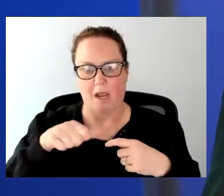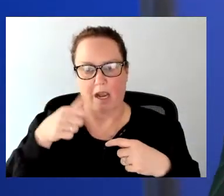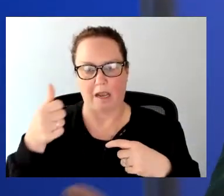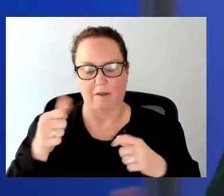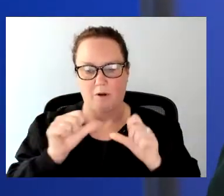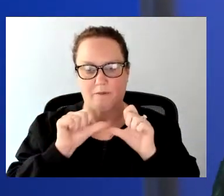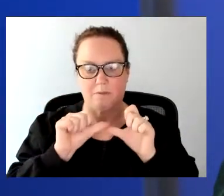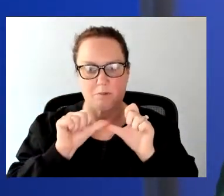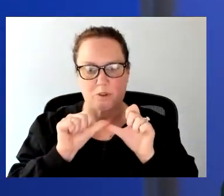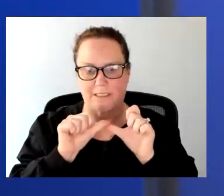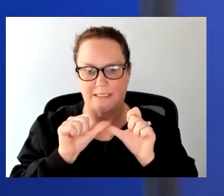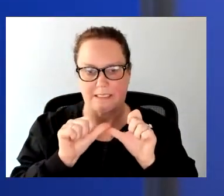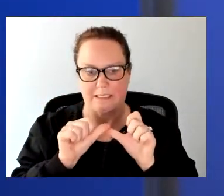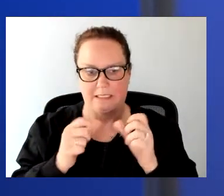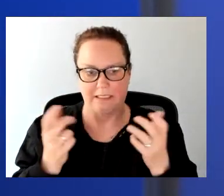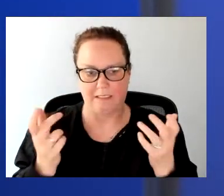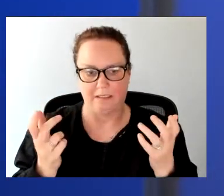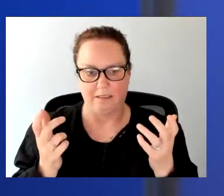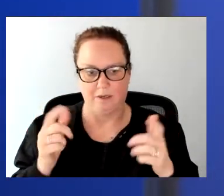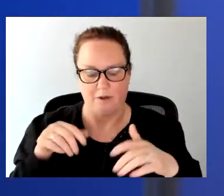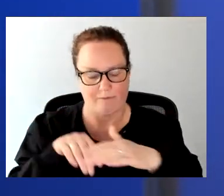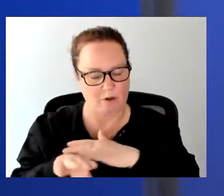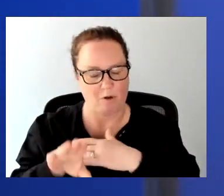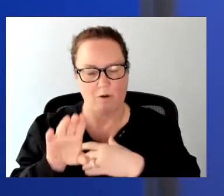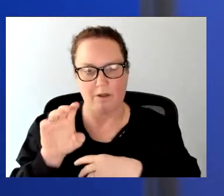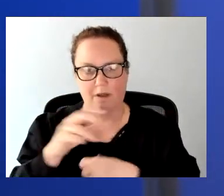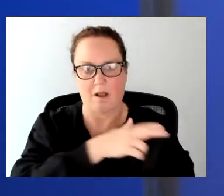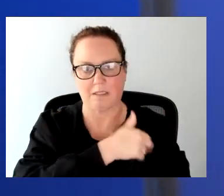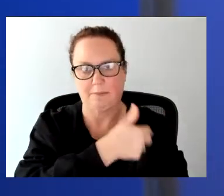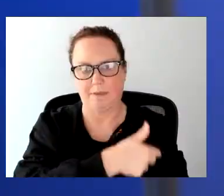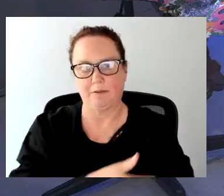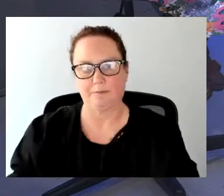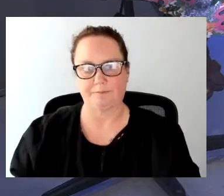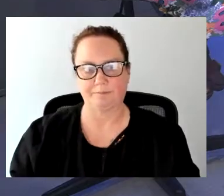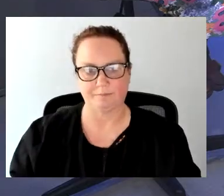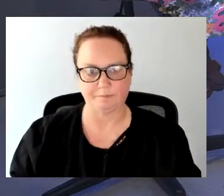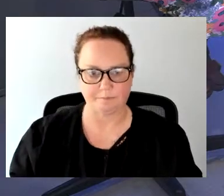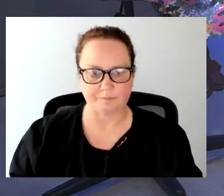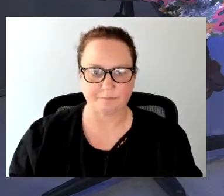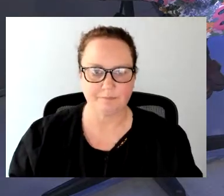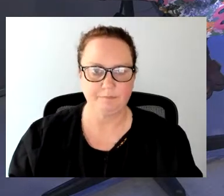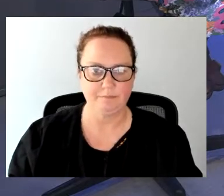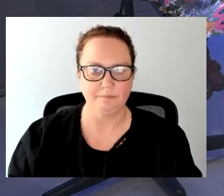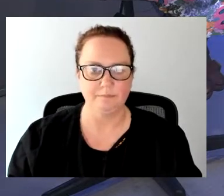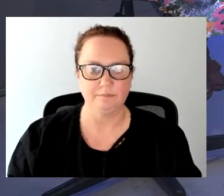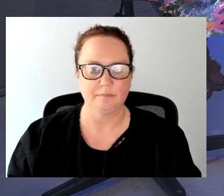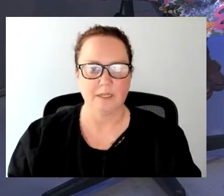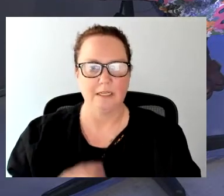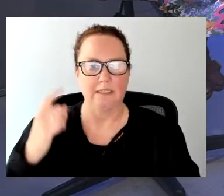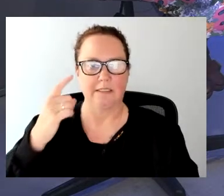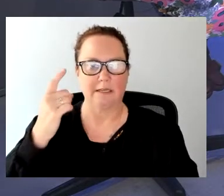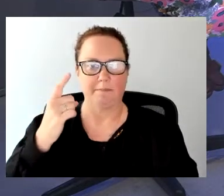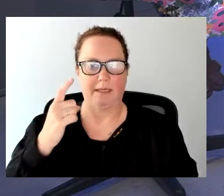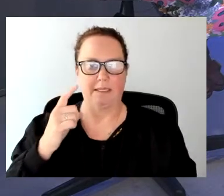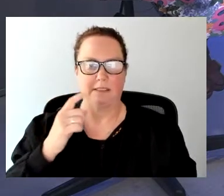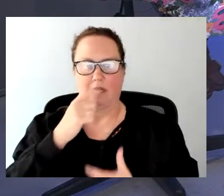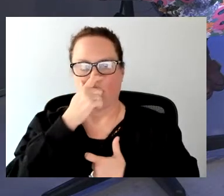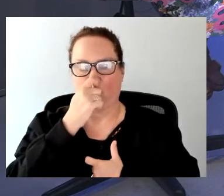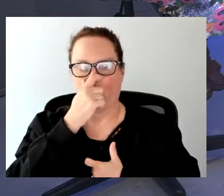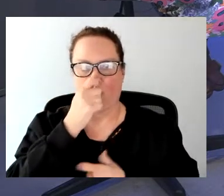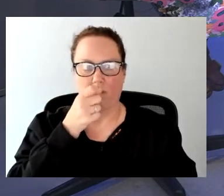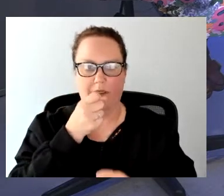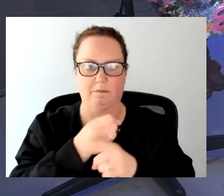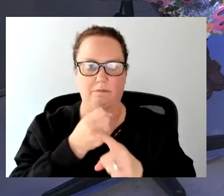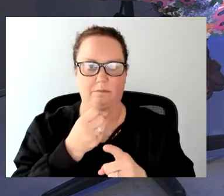persistent, then you have to go in, you have to go in. Yeah, oh my gosh. So something simple as a common cold could set this off. So yes. It's